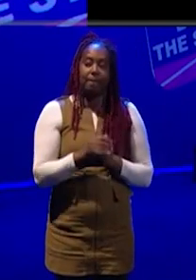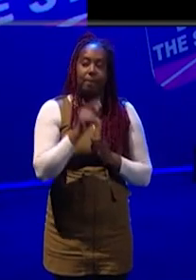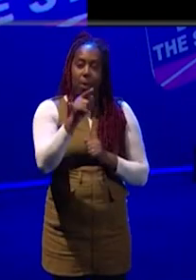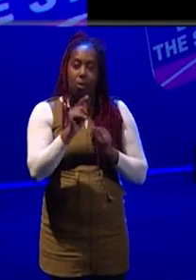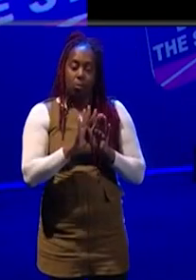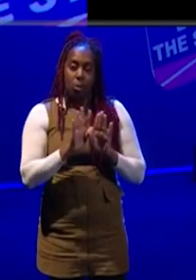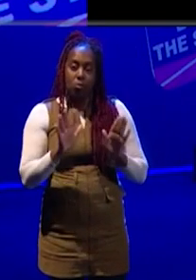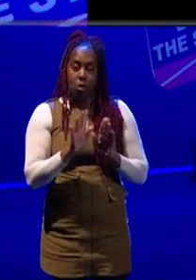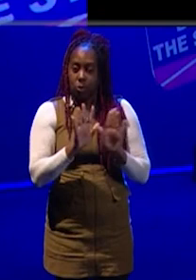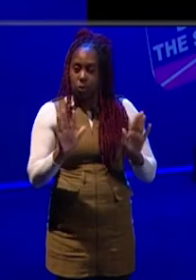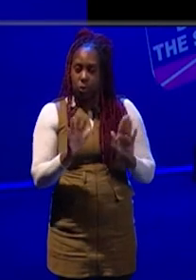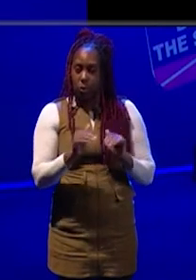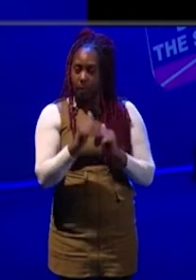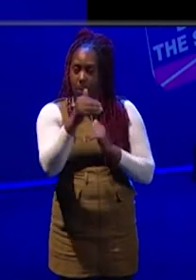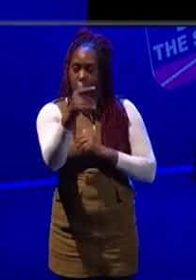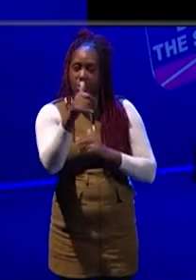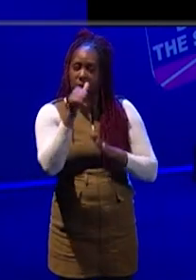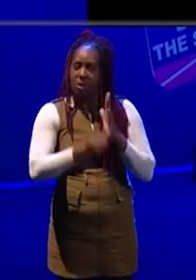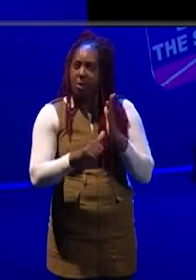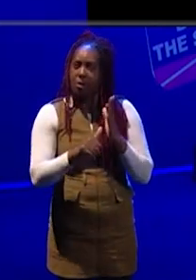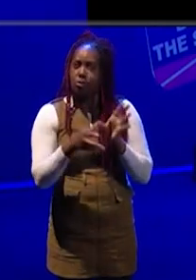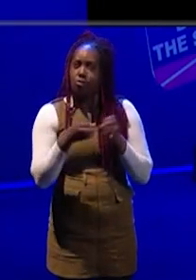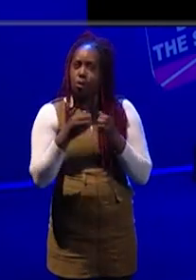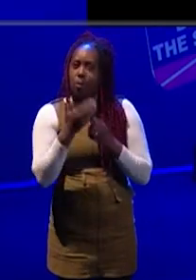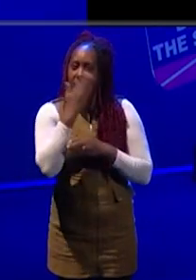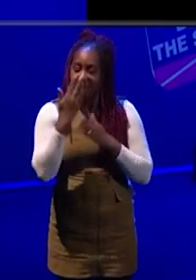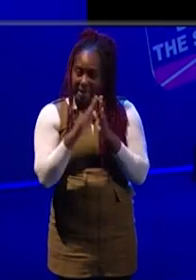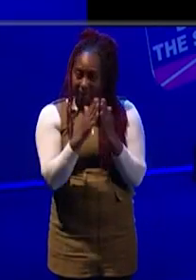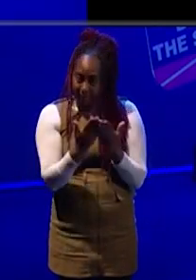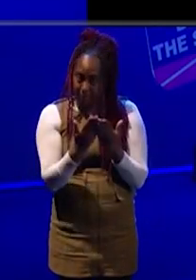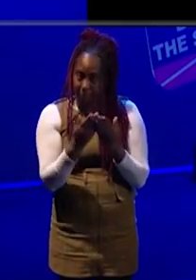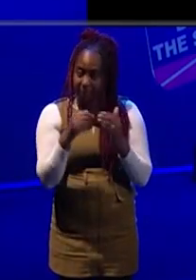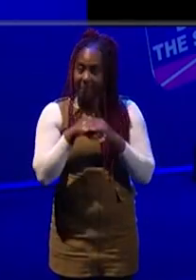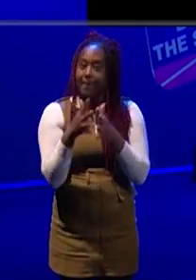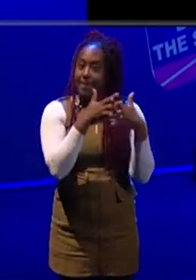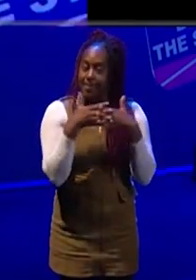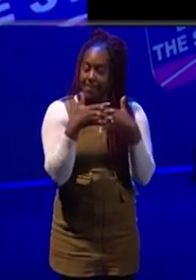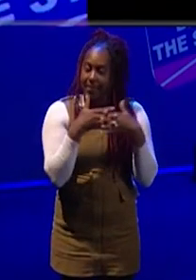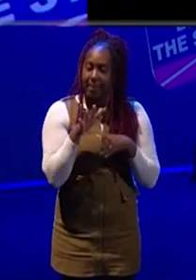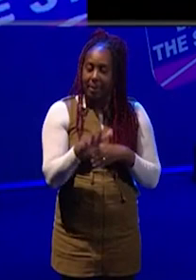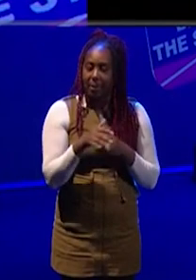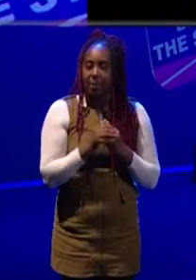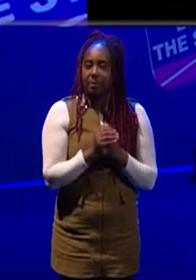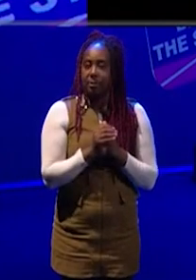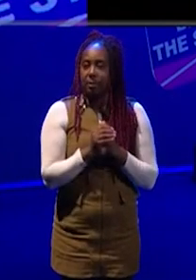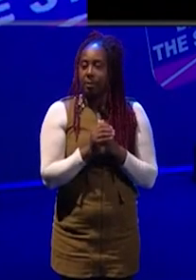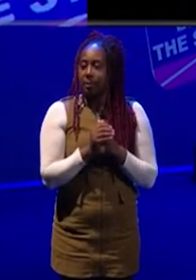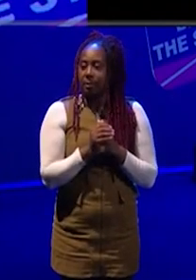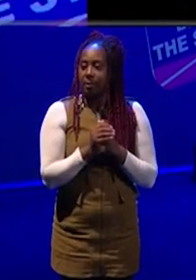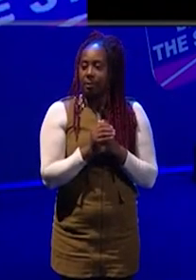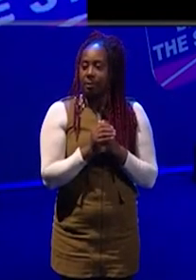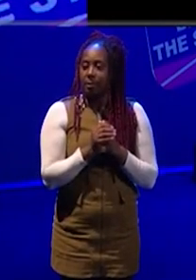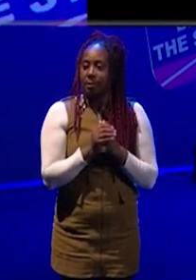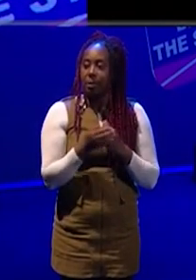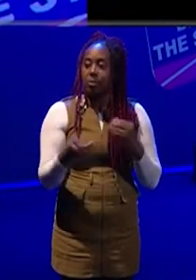borders. I've joined a group on Facebook and Black Stage Managers in the USA. And if the pandemic didn't happen, and not